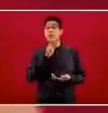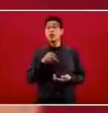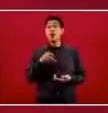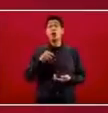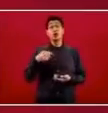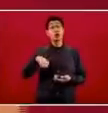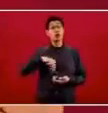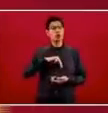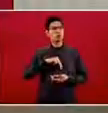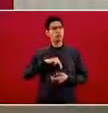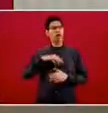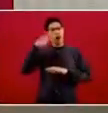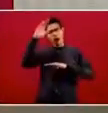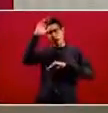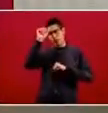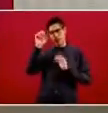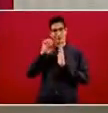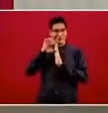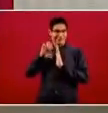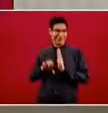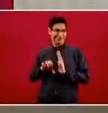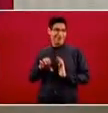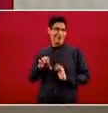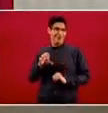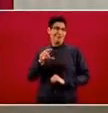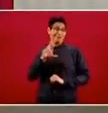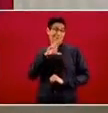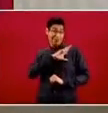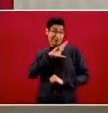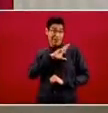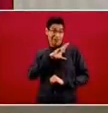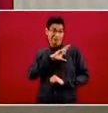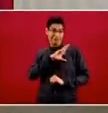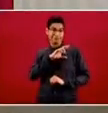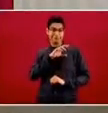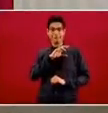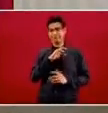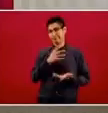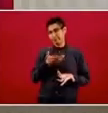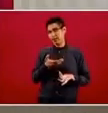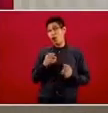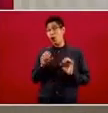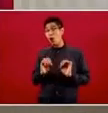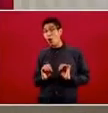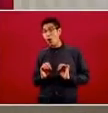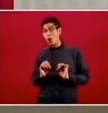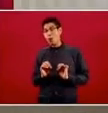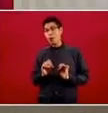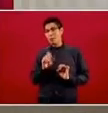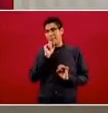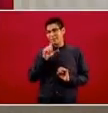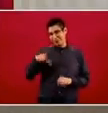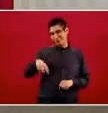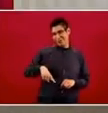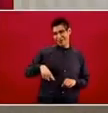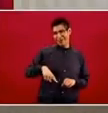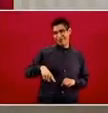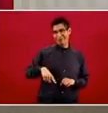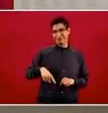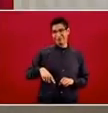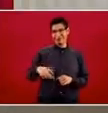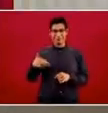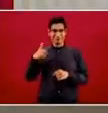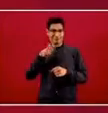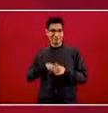effort of collaboration in which we are providing information and help and support